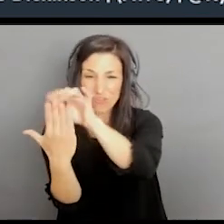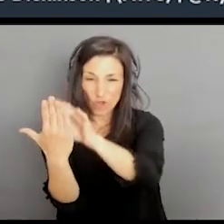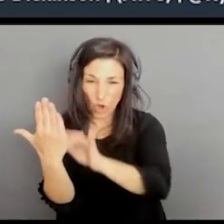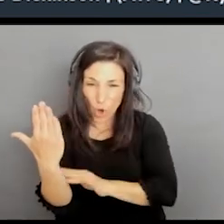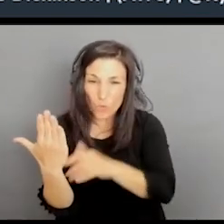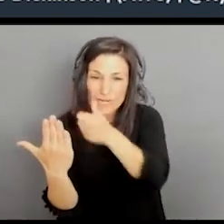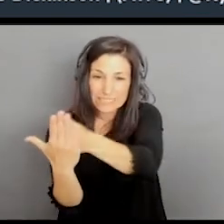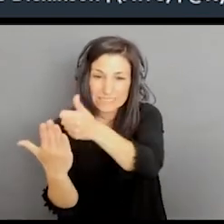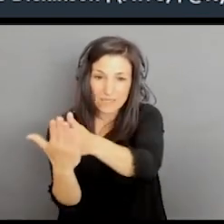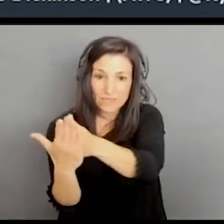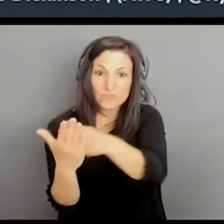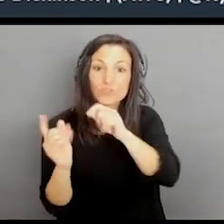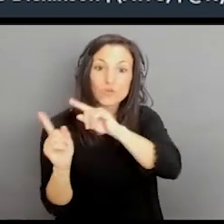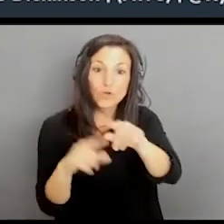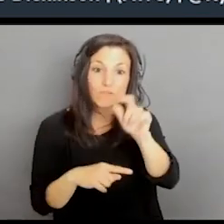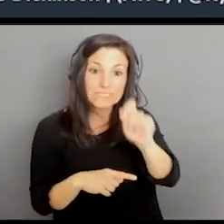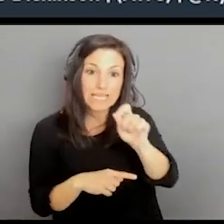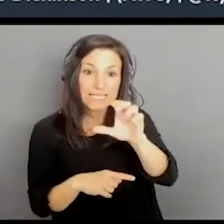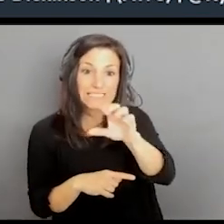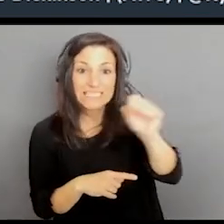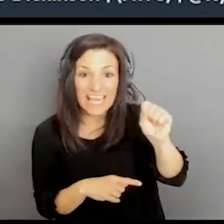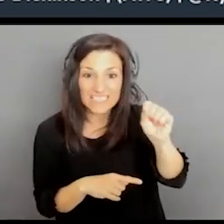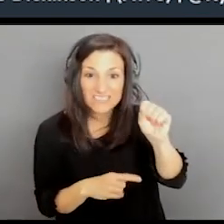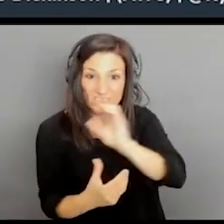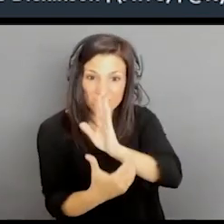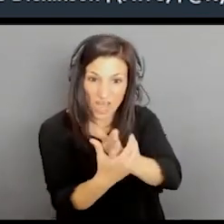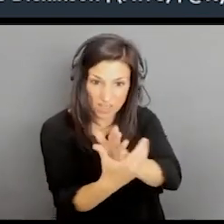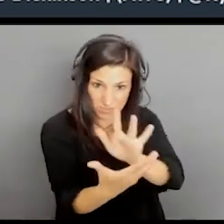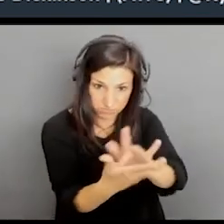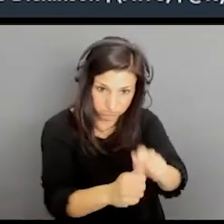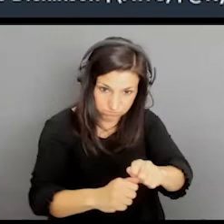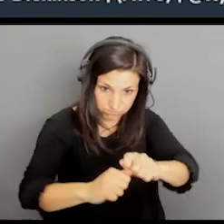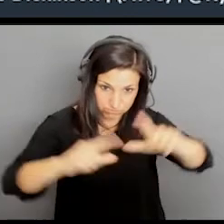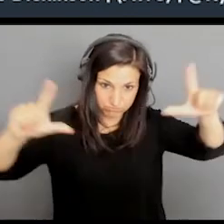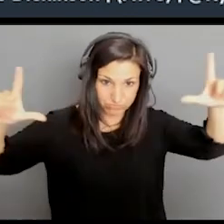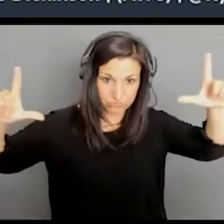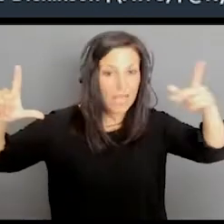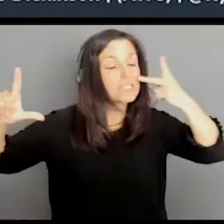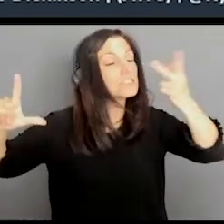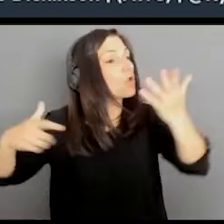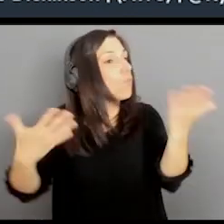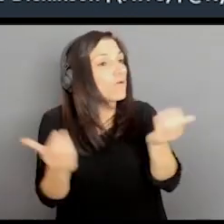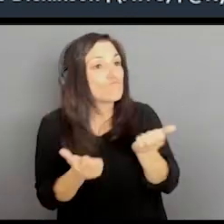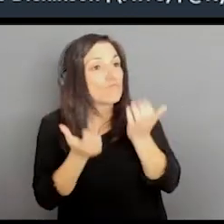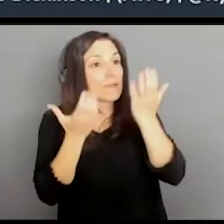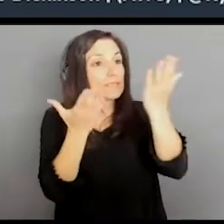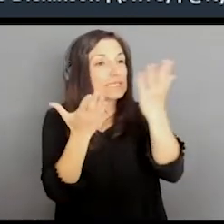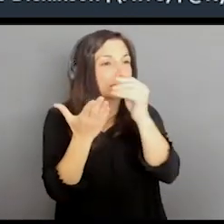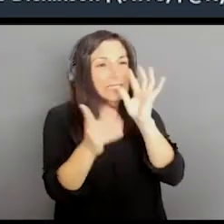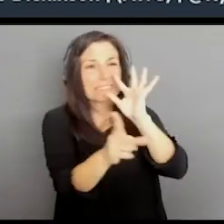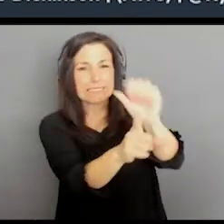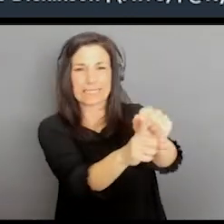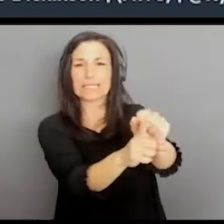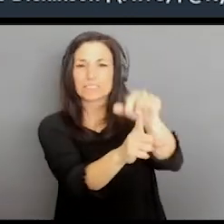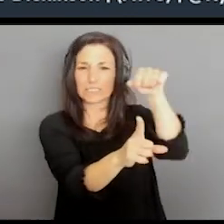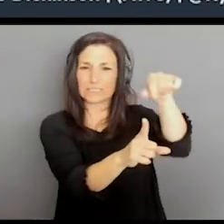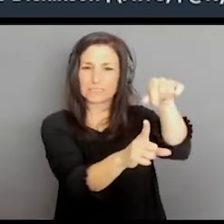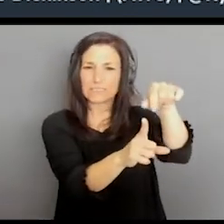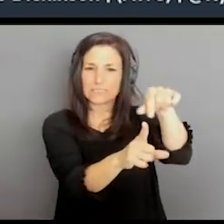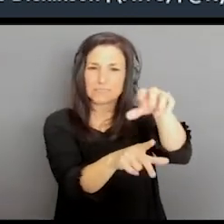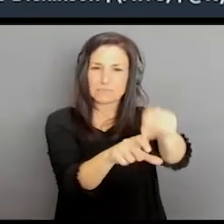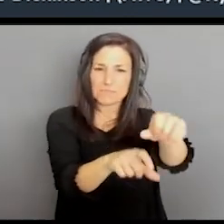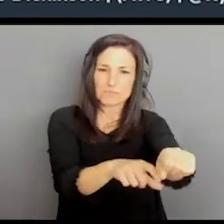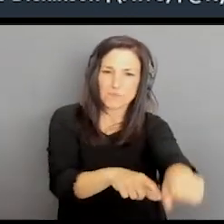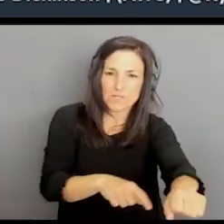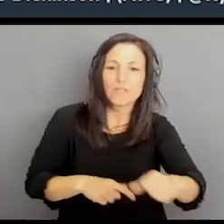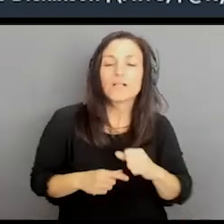files, individual.cs files, and see what recommendations and detections Porting Assistant is doing for you. So you can see the